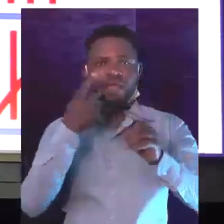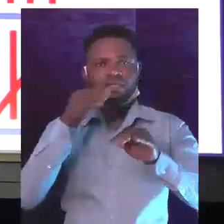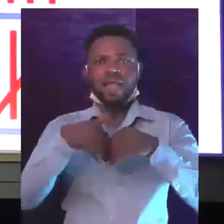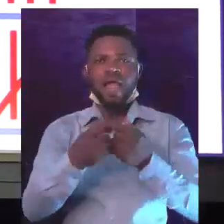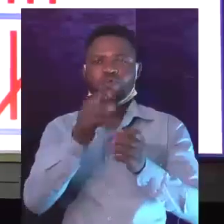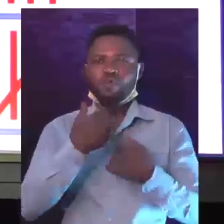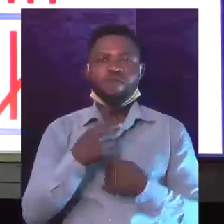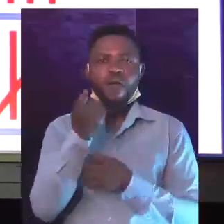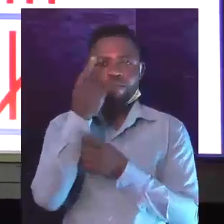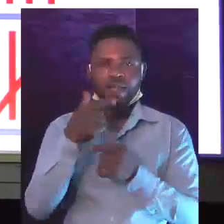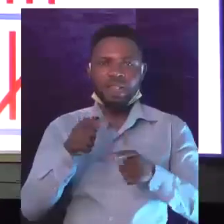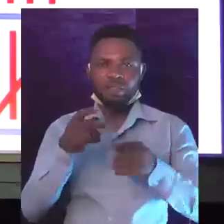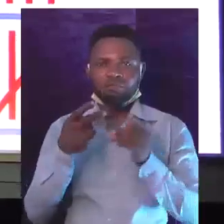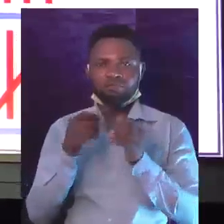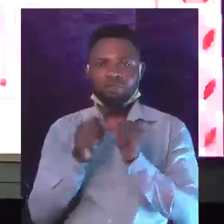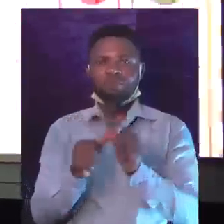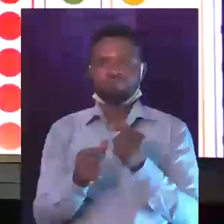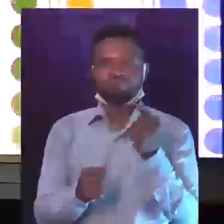have understood this. Let's move on.